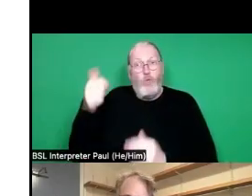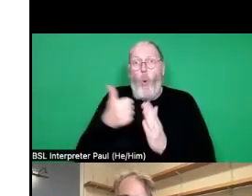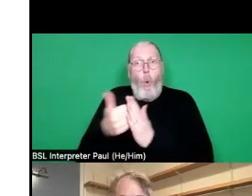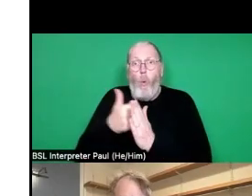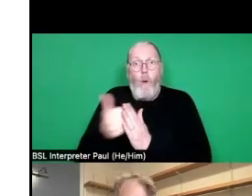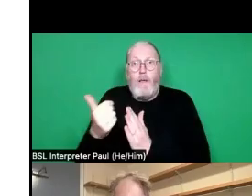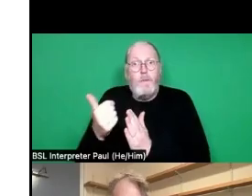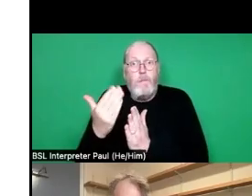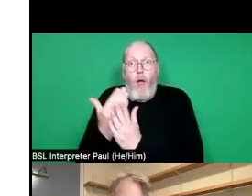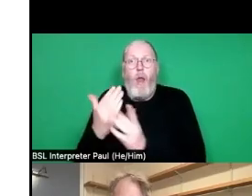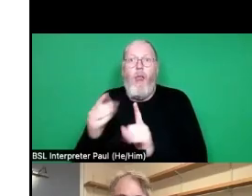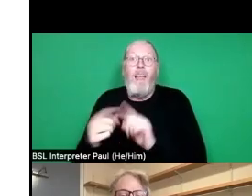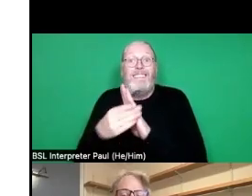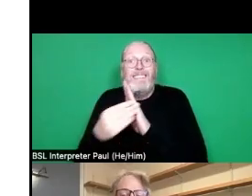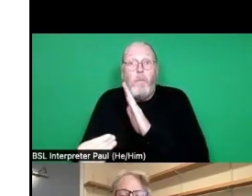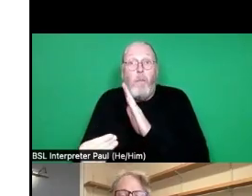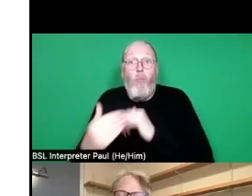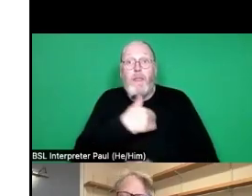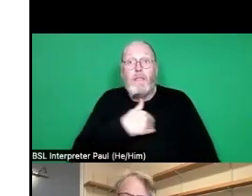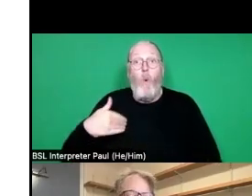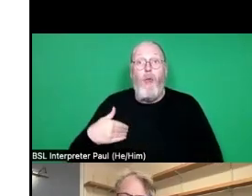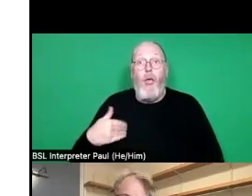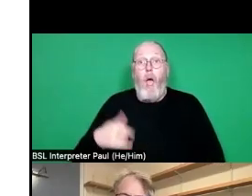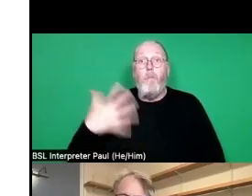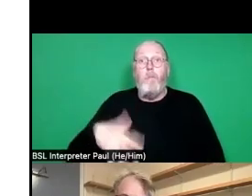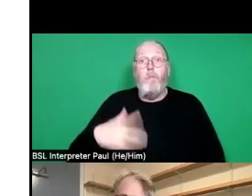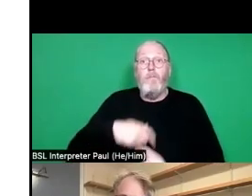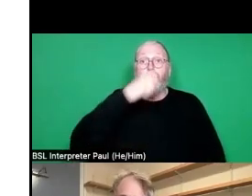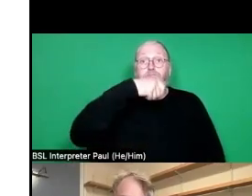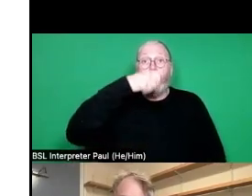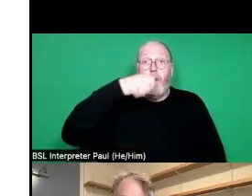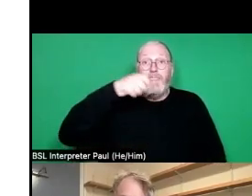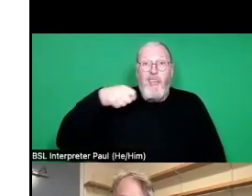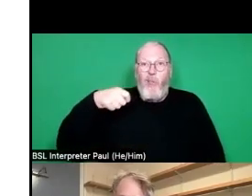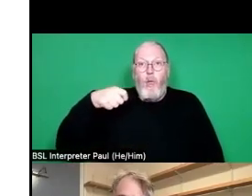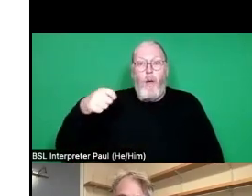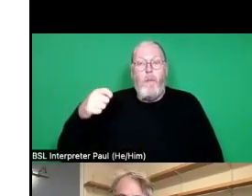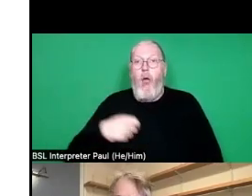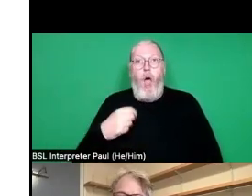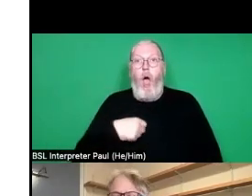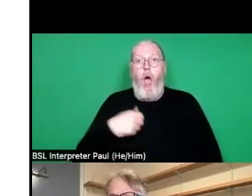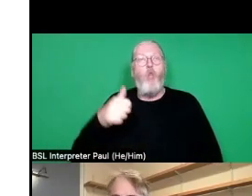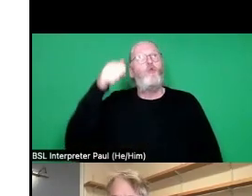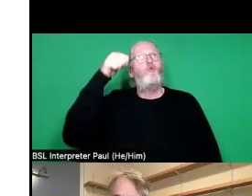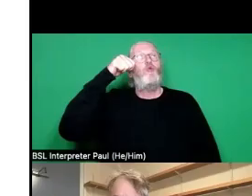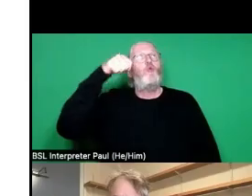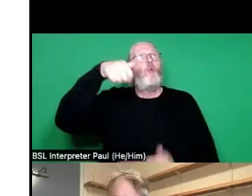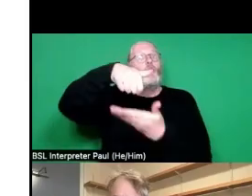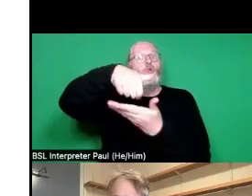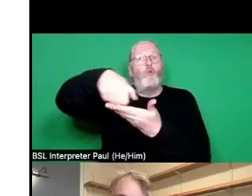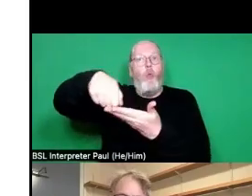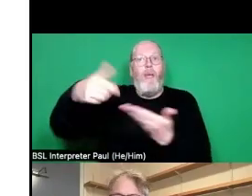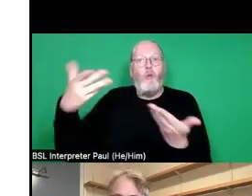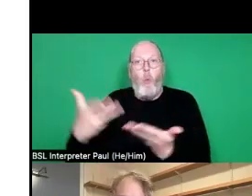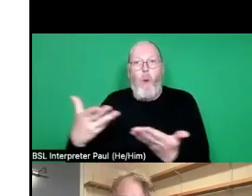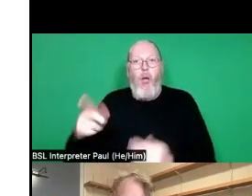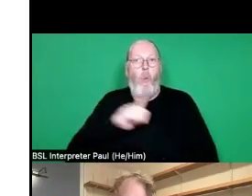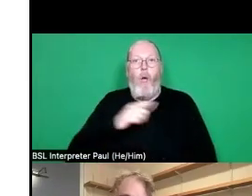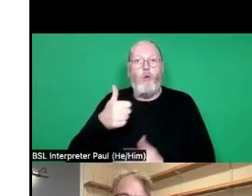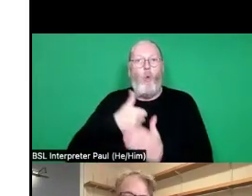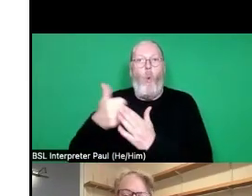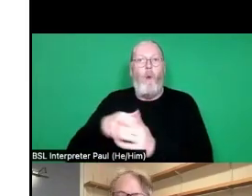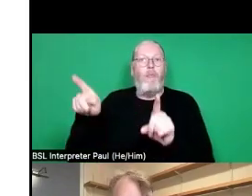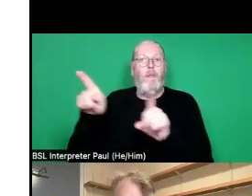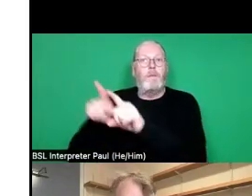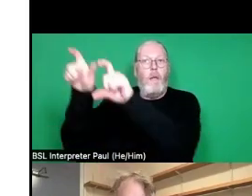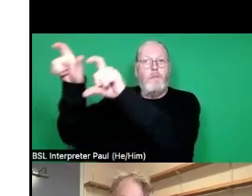morning when I went to brush my teeth, I kind of knew where the toothpaste was. It stays in a particular place, and I just reach out and get it.